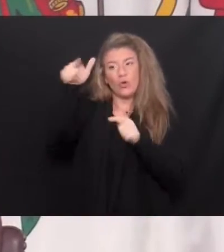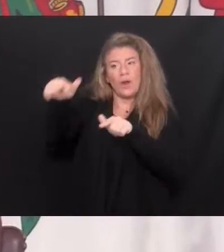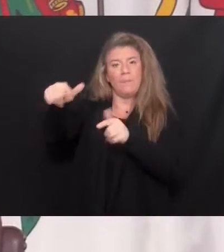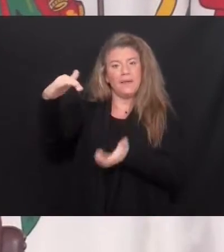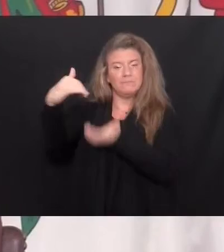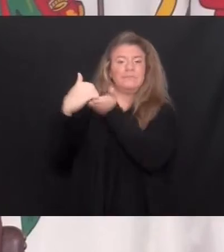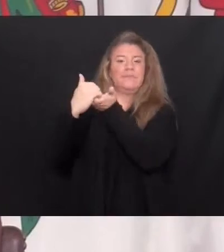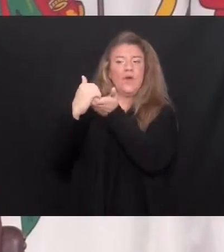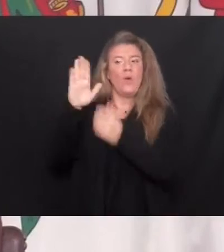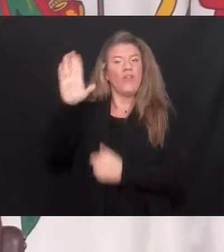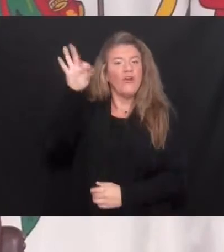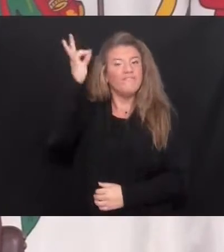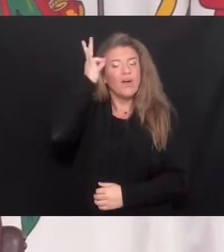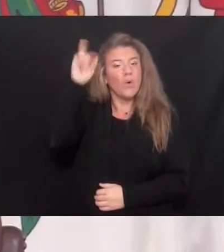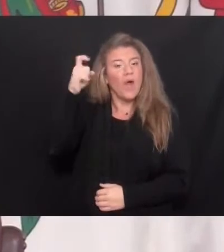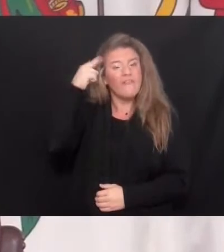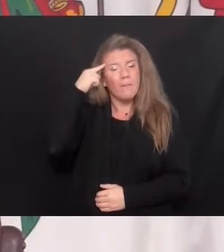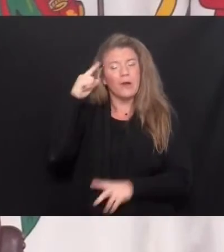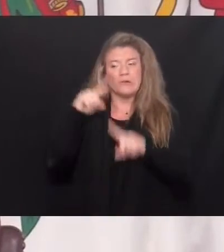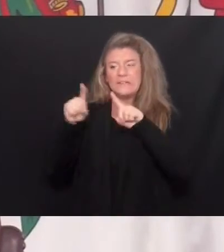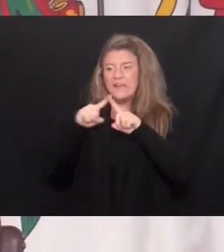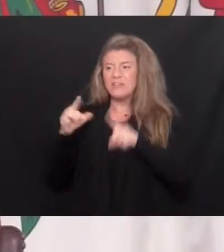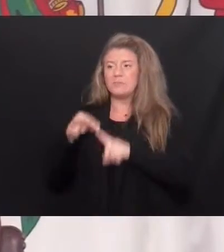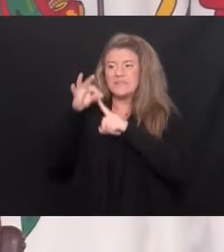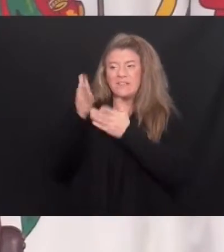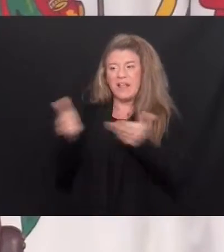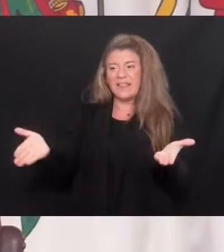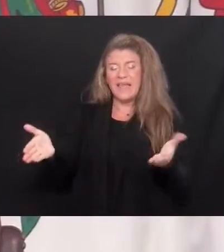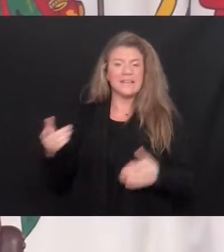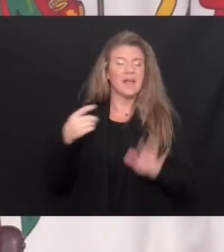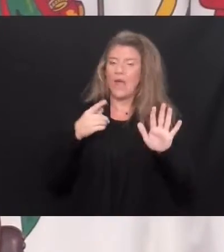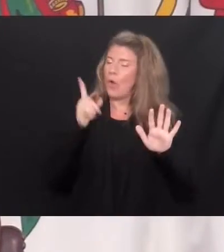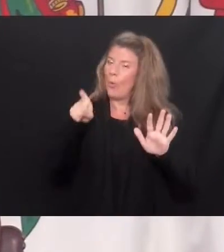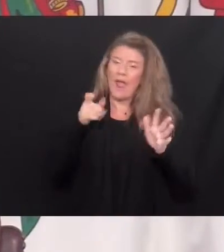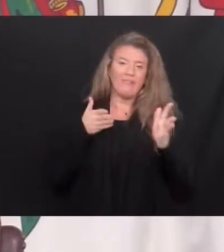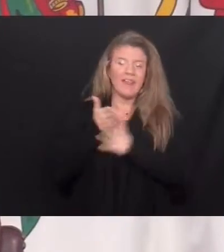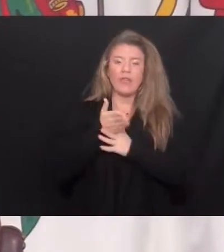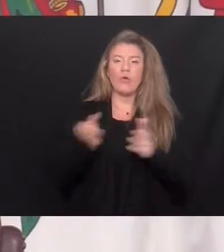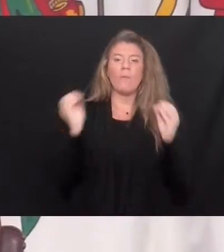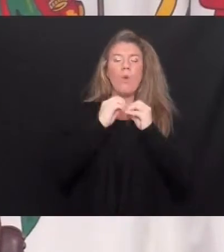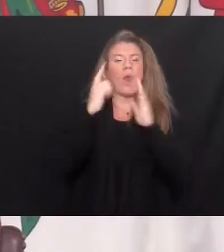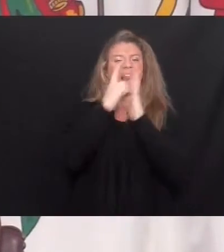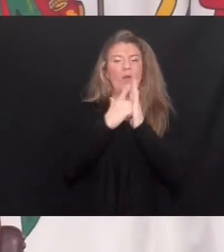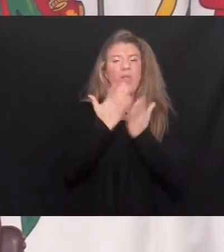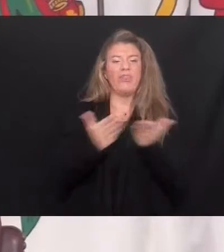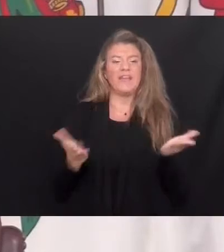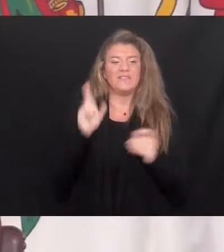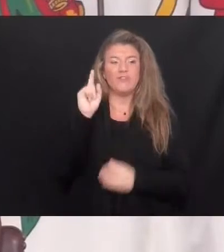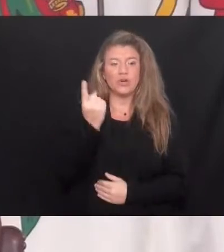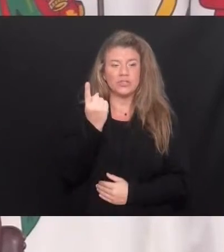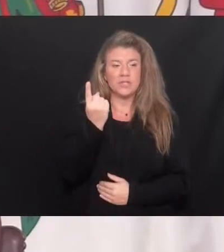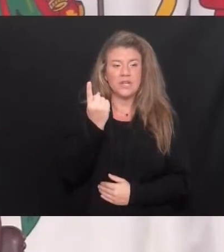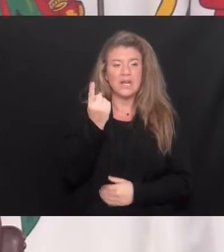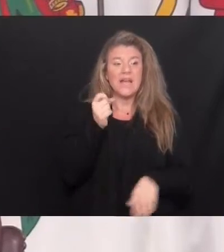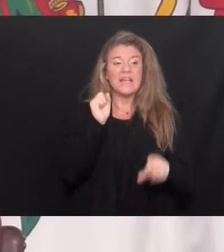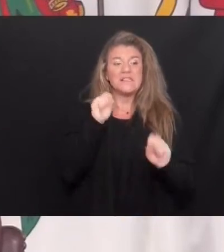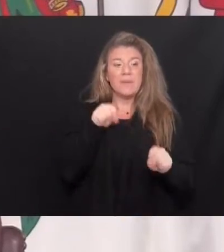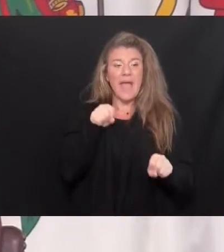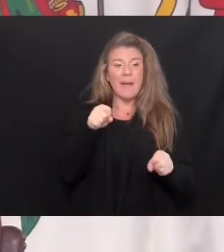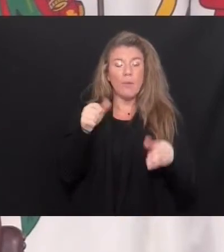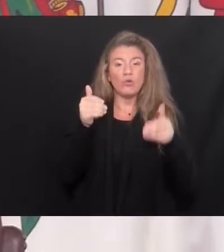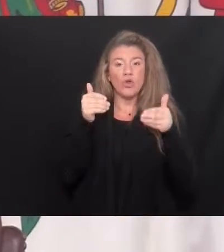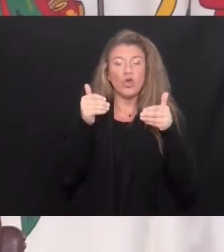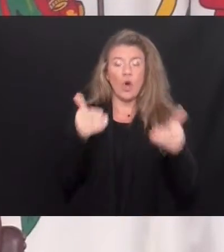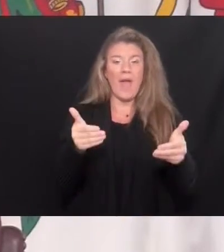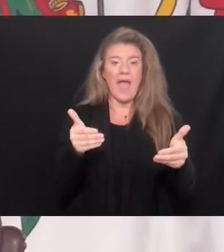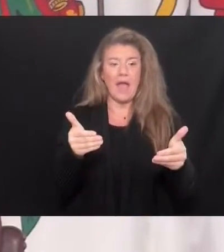you know, with the federal government on certain things and everything, that we've got to get through more legalities to be able to pull the trigger